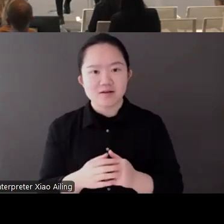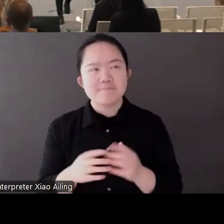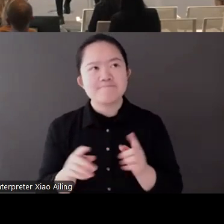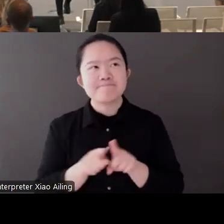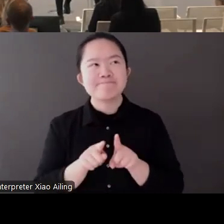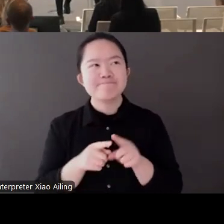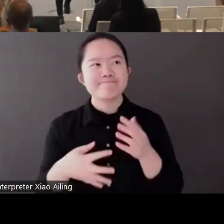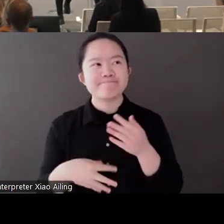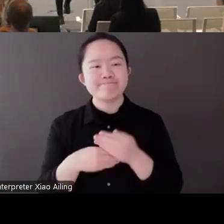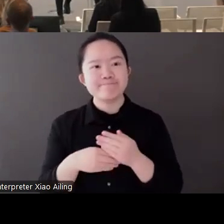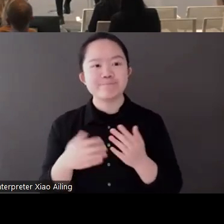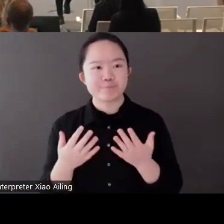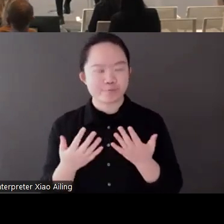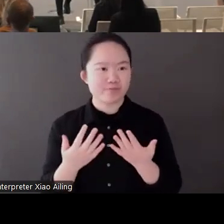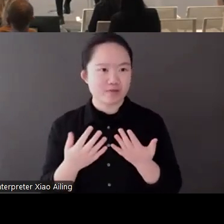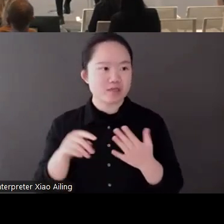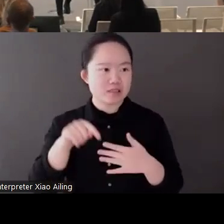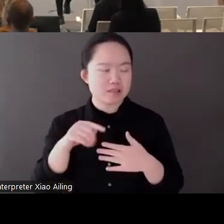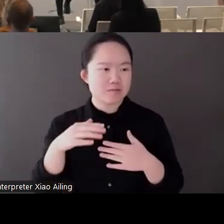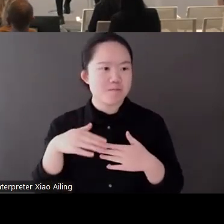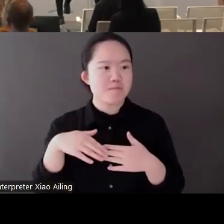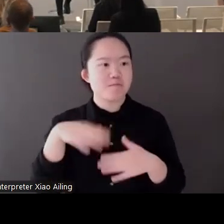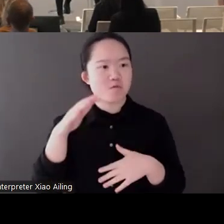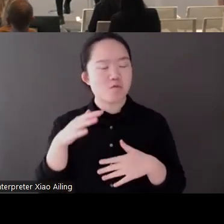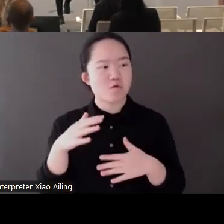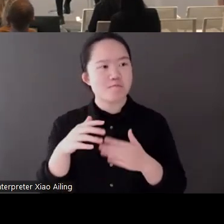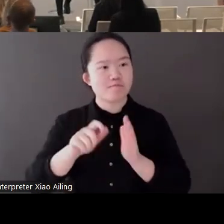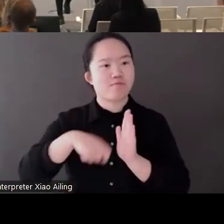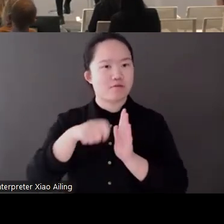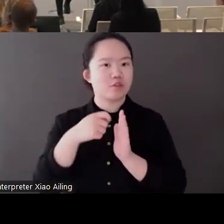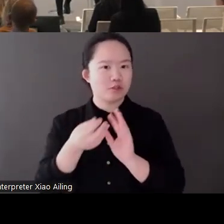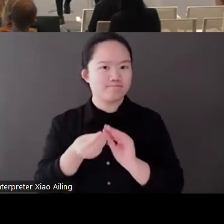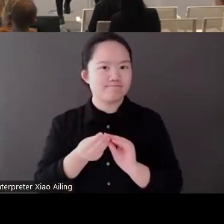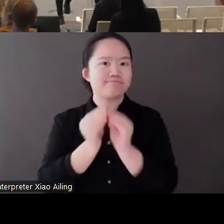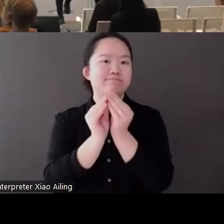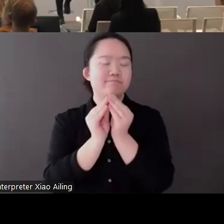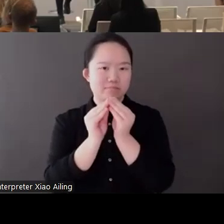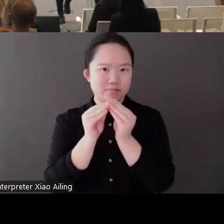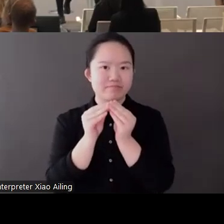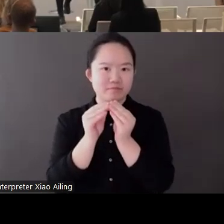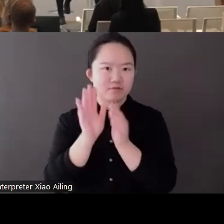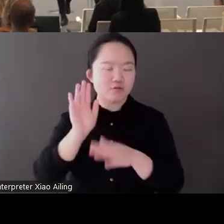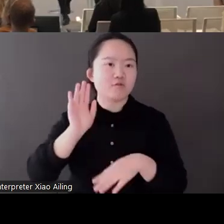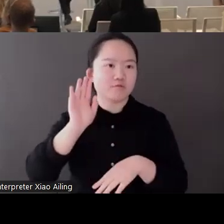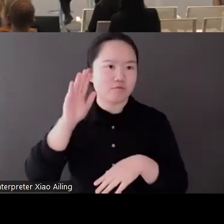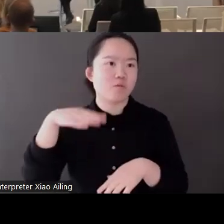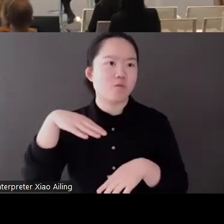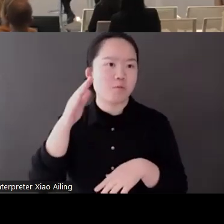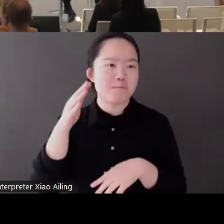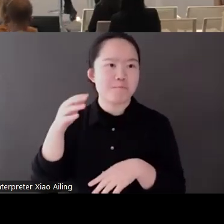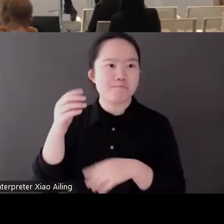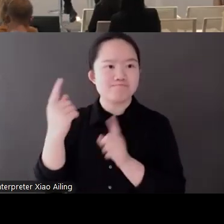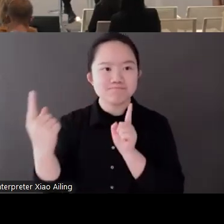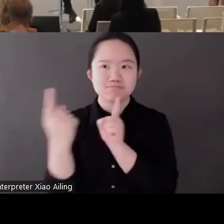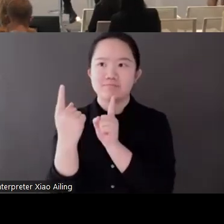that is becoming very, very important in public sector projects. So that alone, I think, will convince them. So the door opener